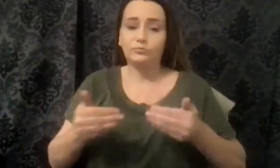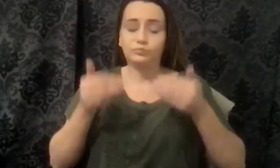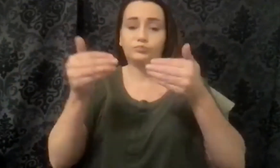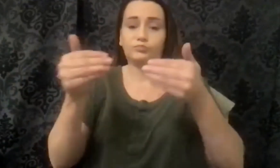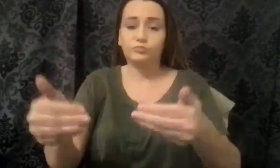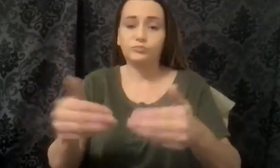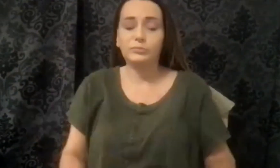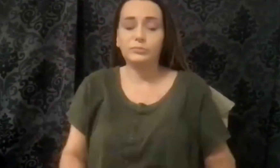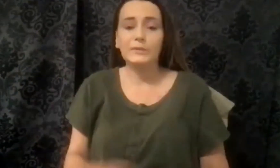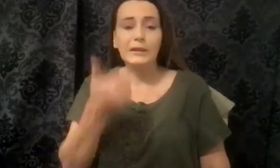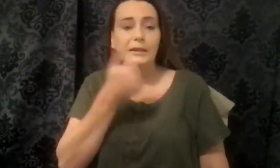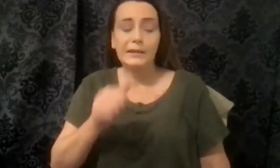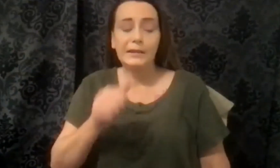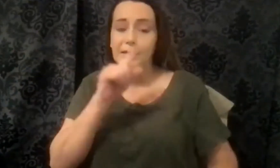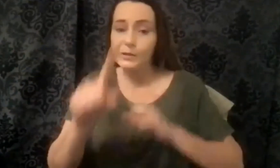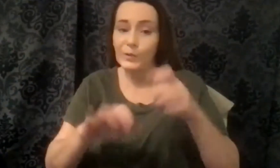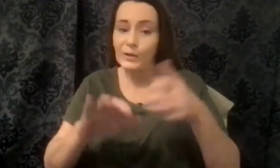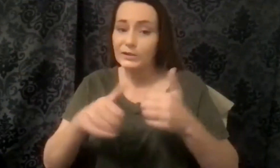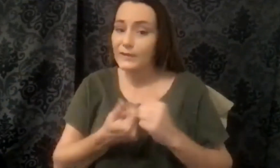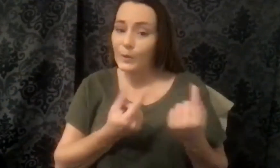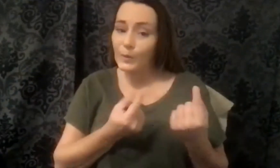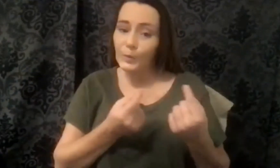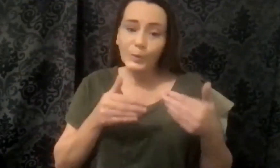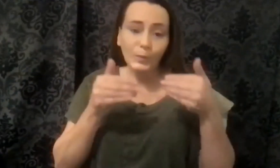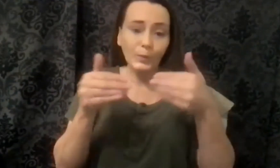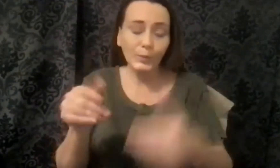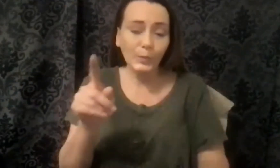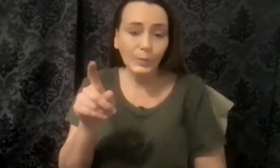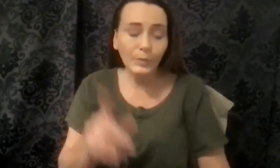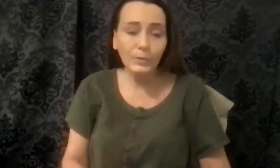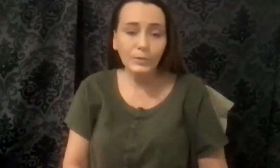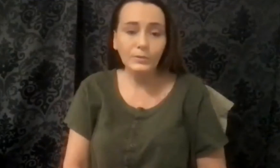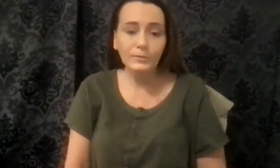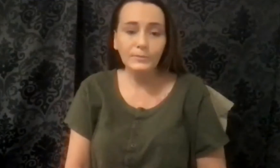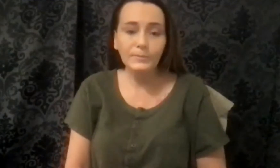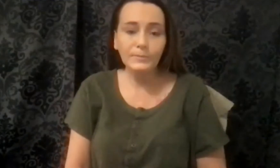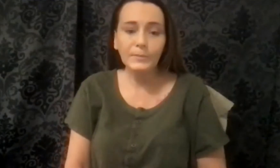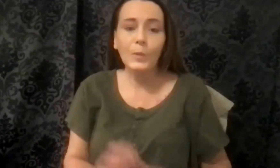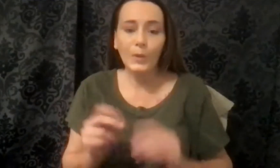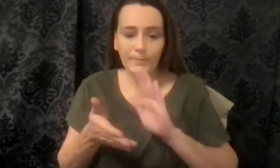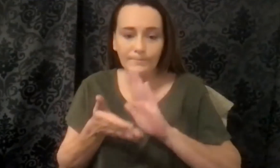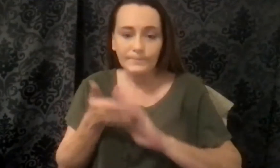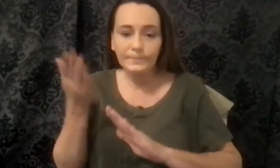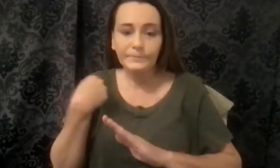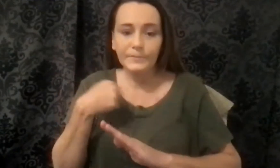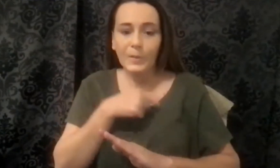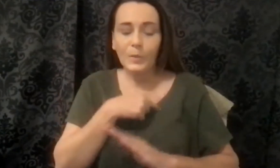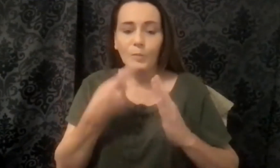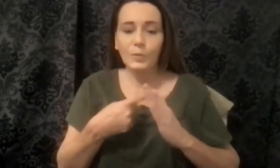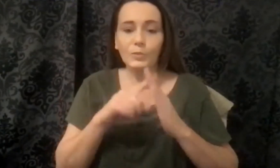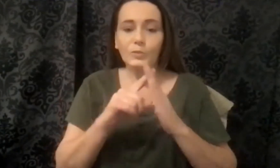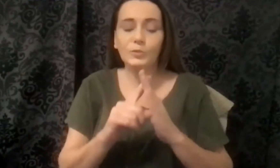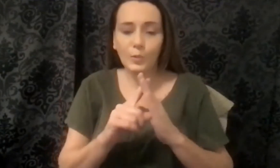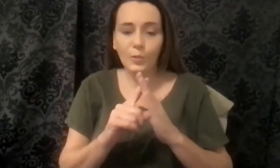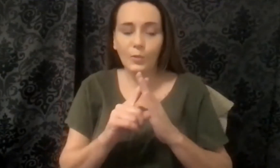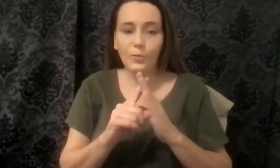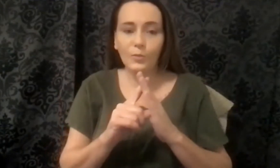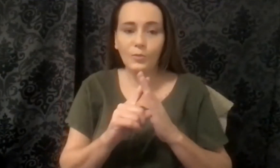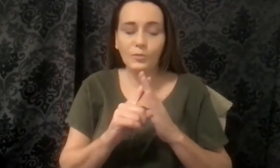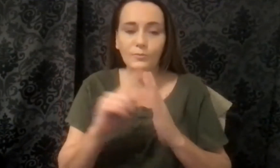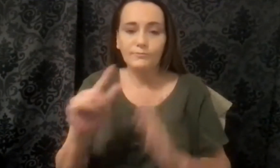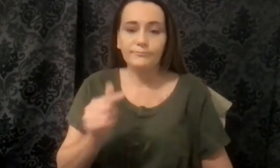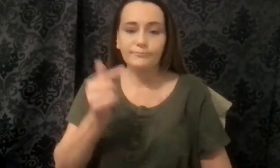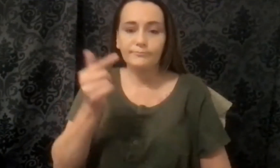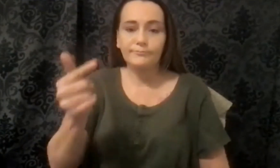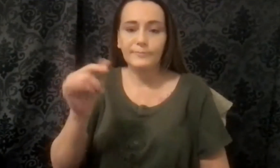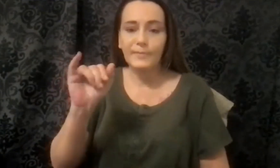questions on how we're dealing with this? All right, terrific. Okay, so we are going to start off, and I'm going to hand this over to